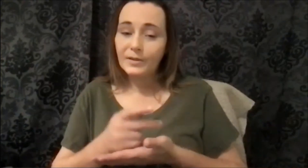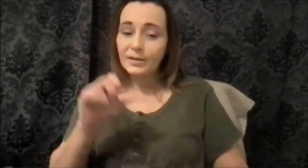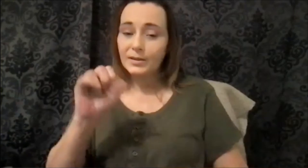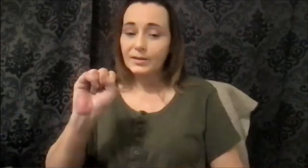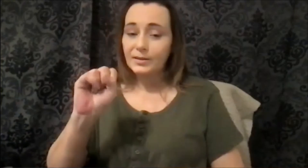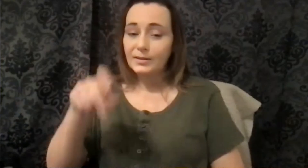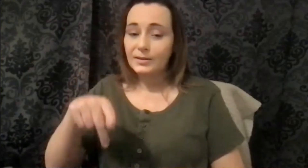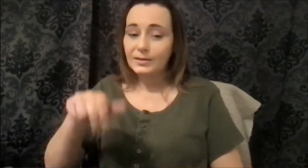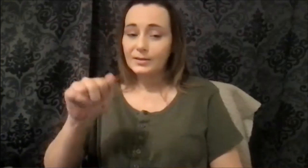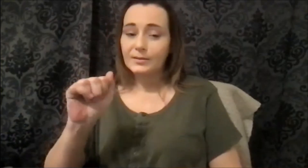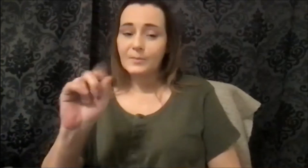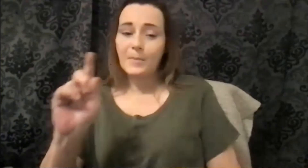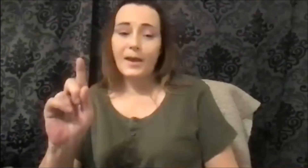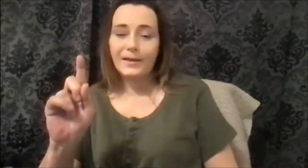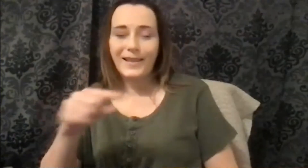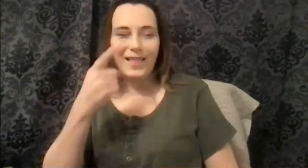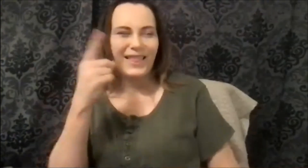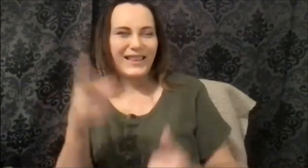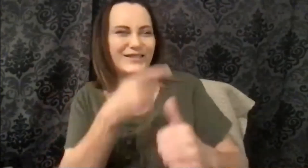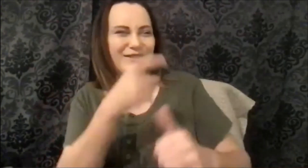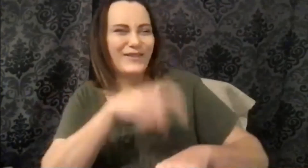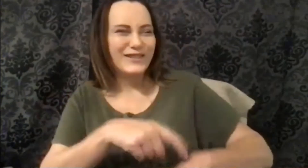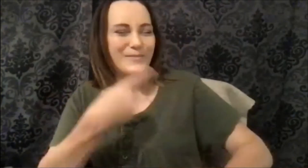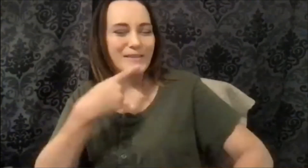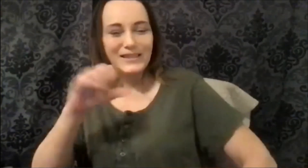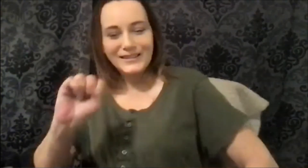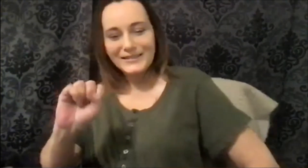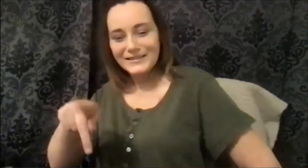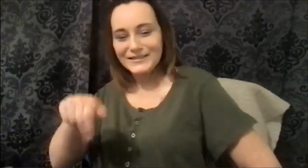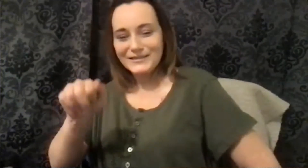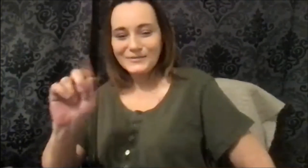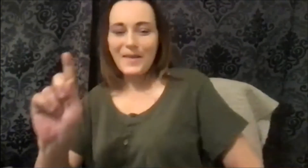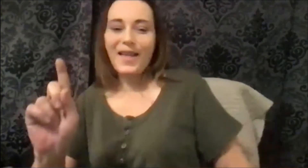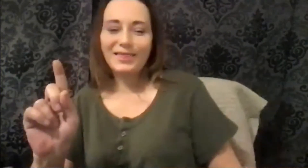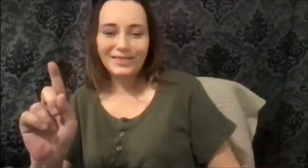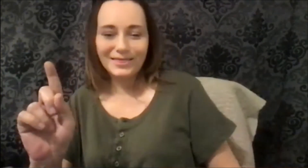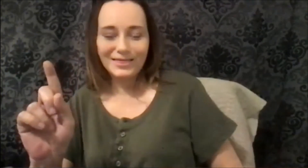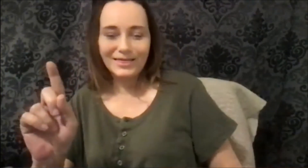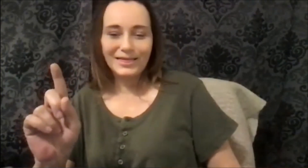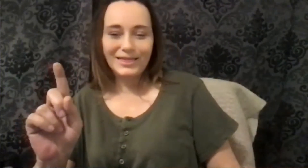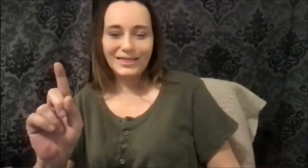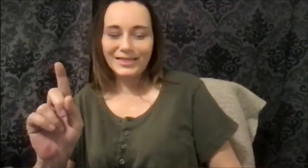I think it's the first time I said SPAD because I like to.